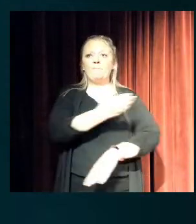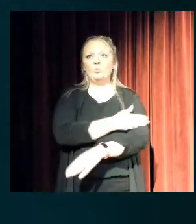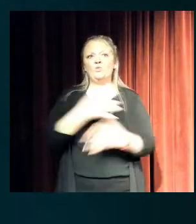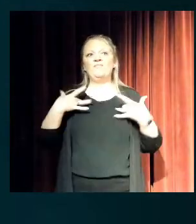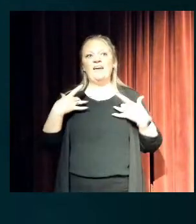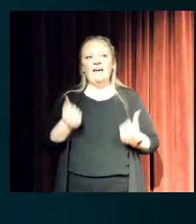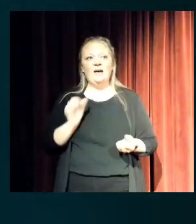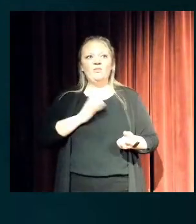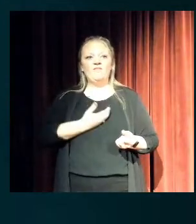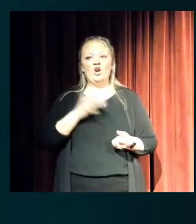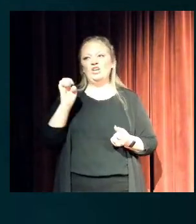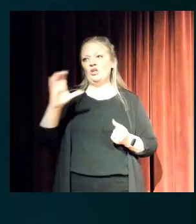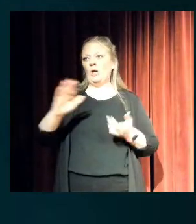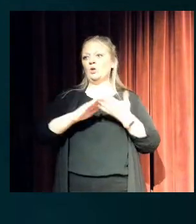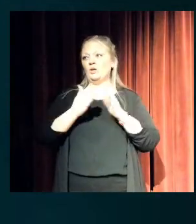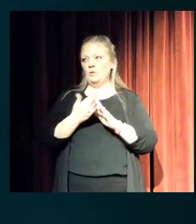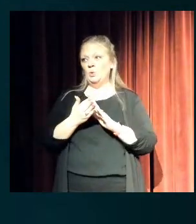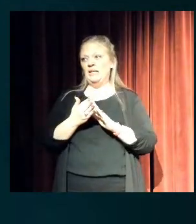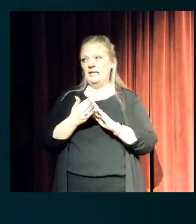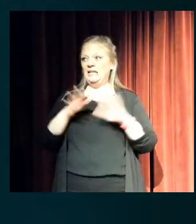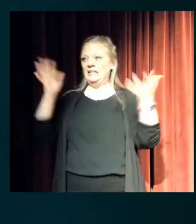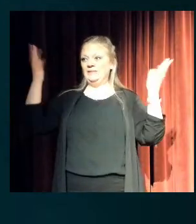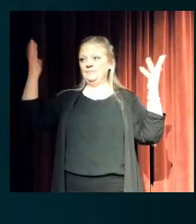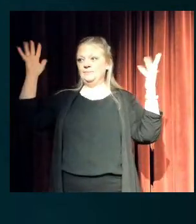of our Erie County community.